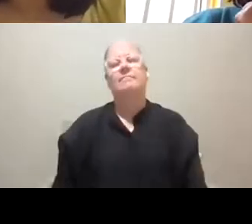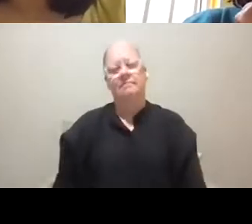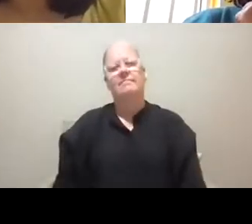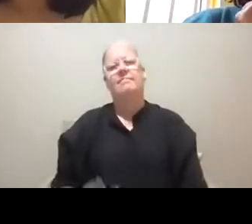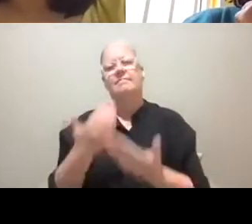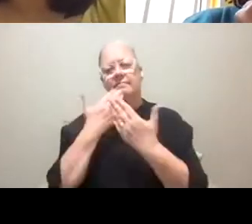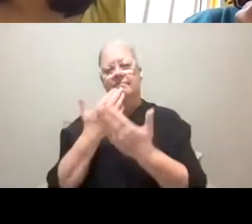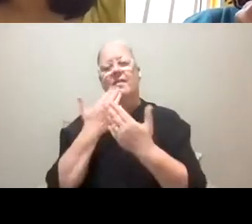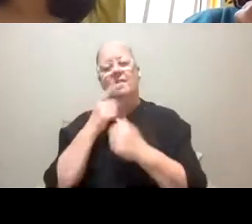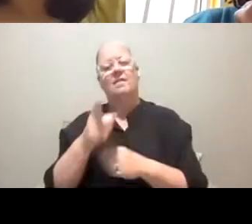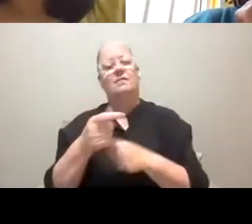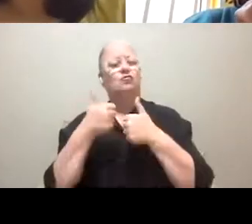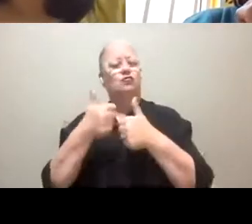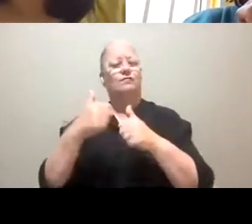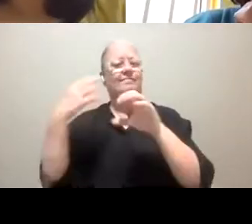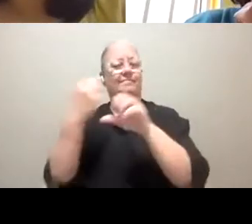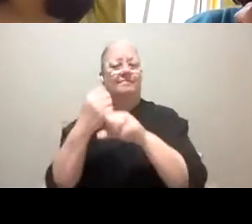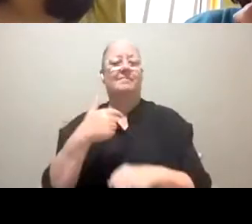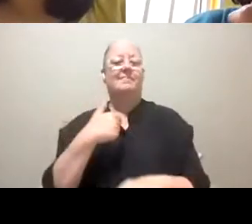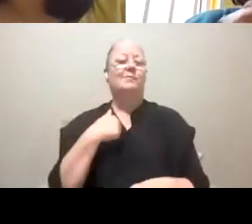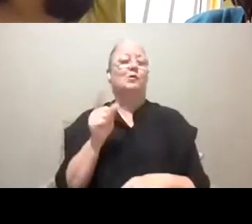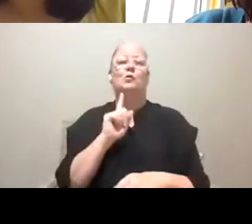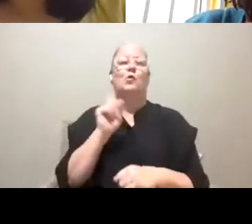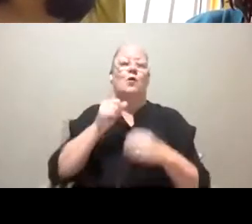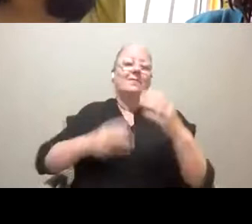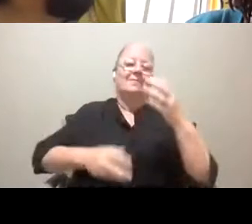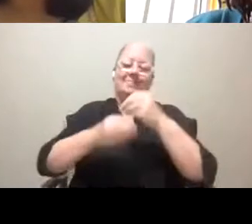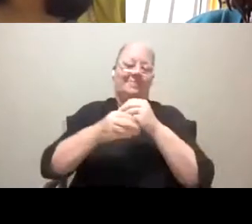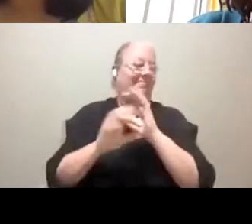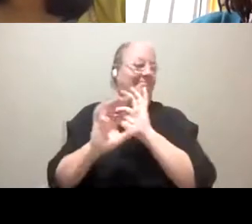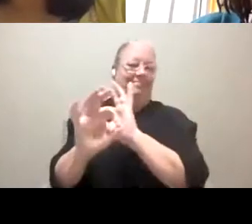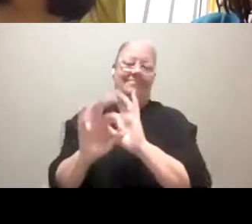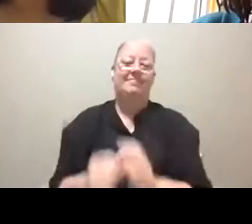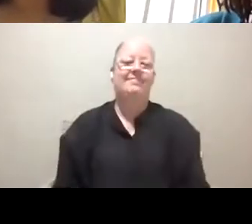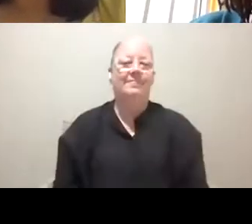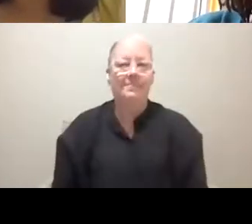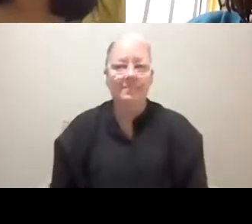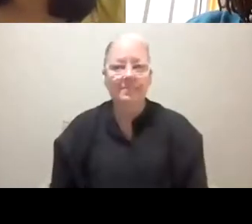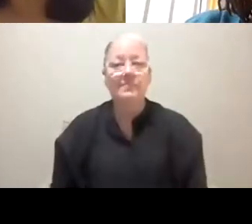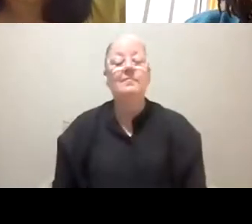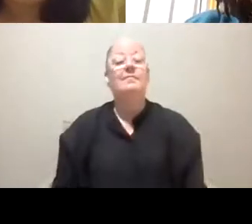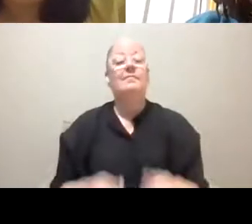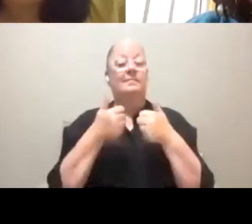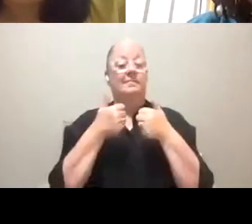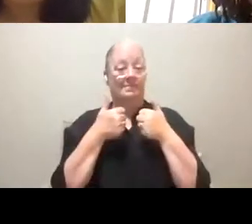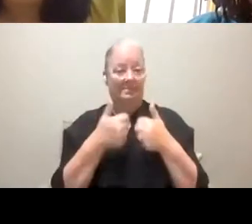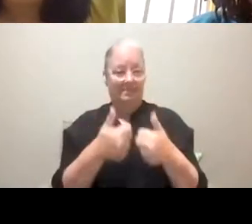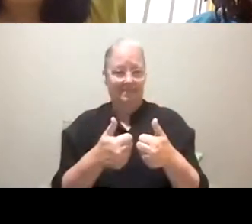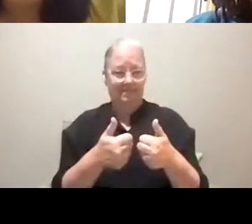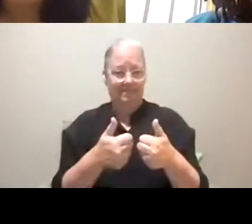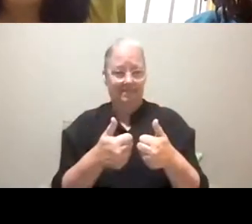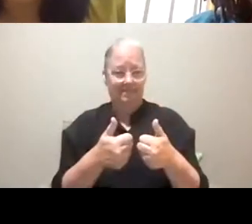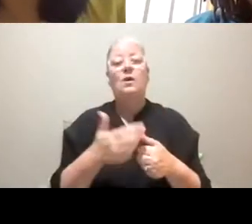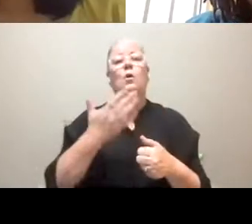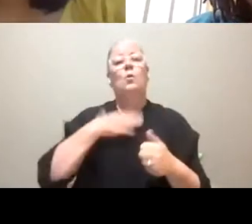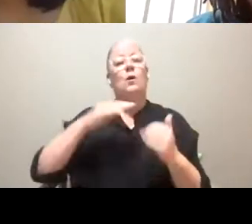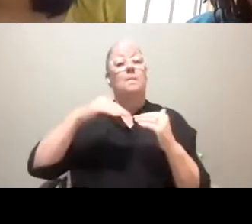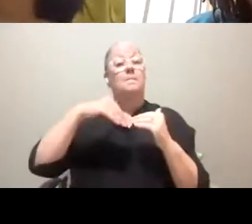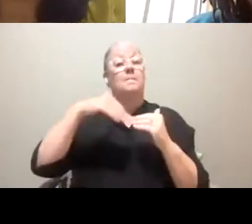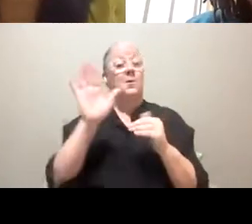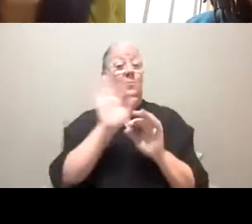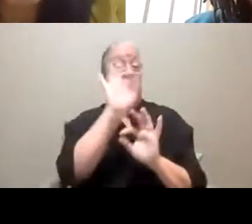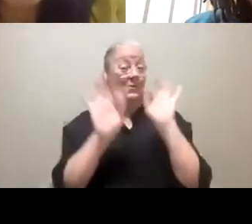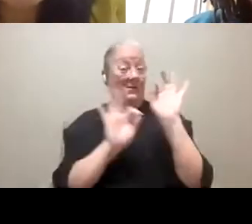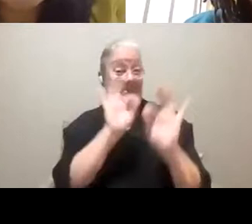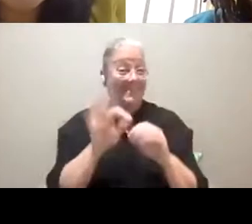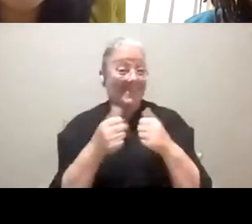I don't have anything to add. All right, let's go on to take some more questions.